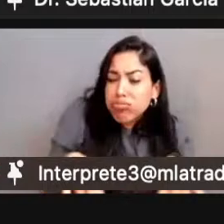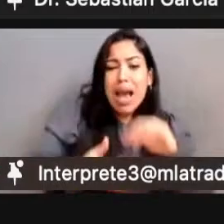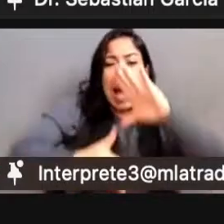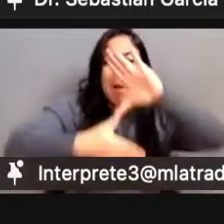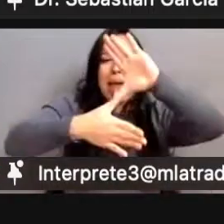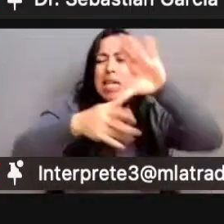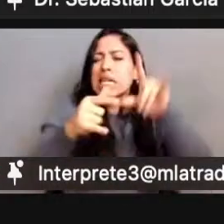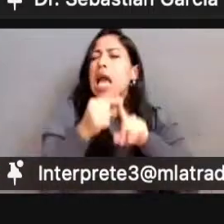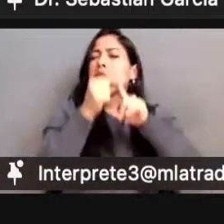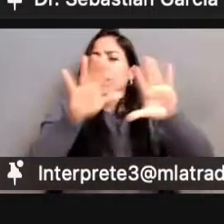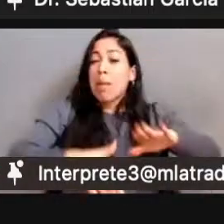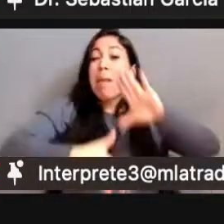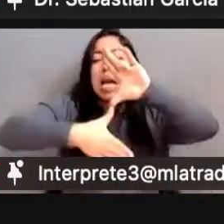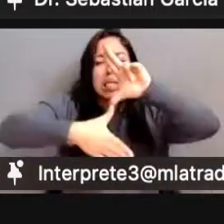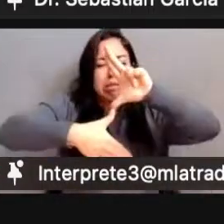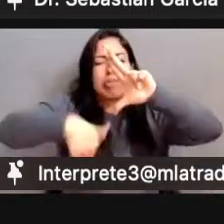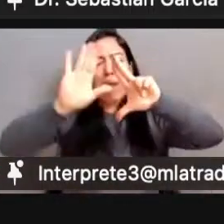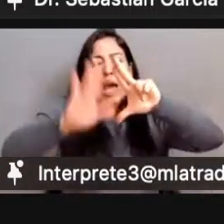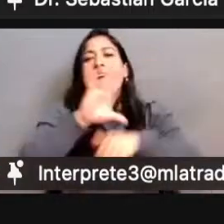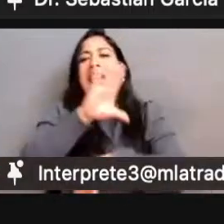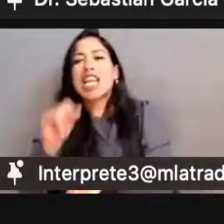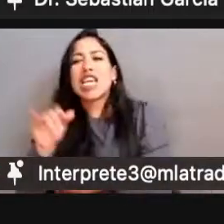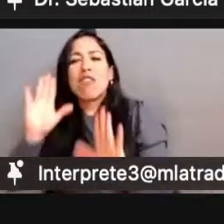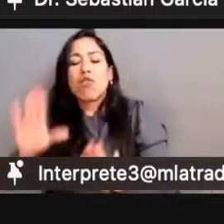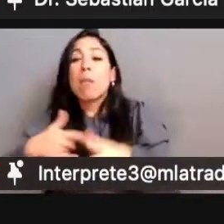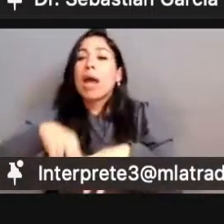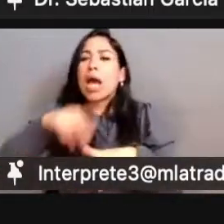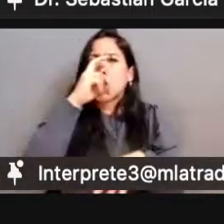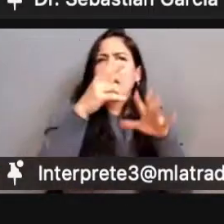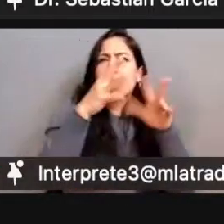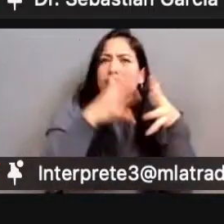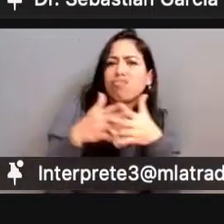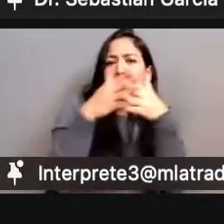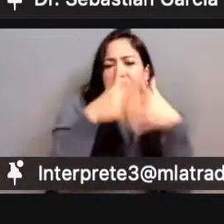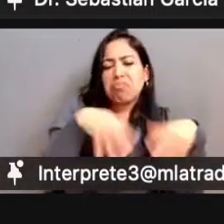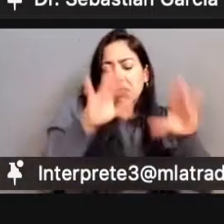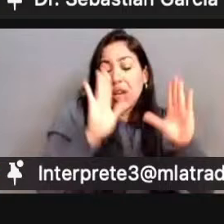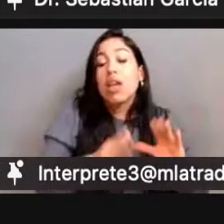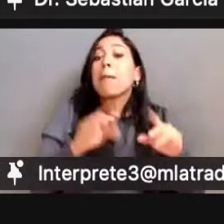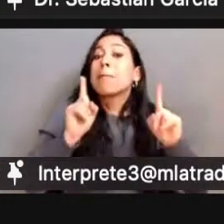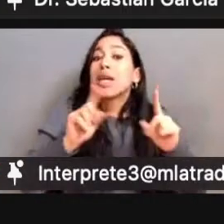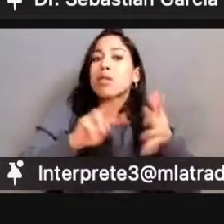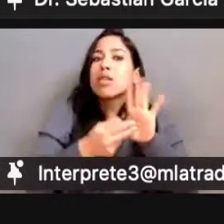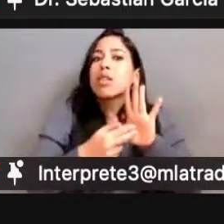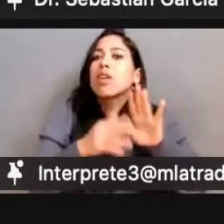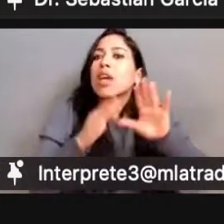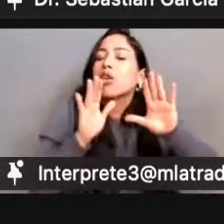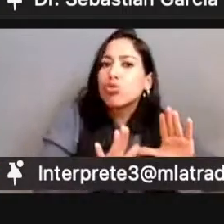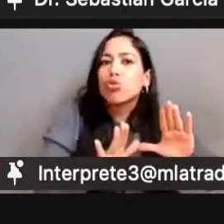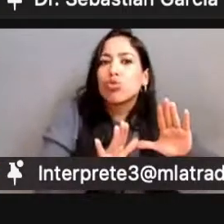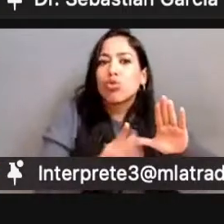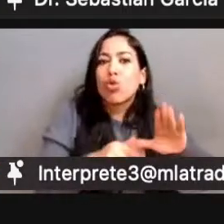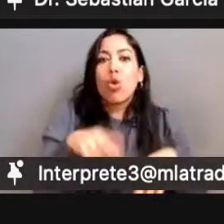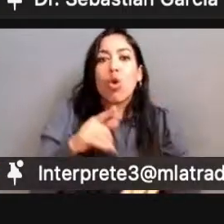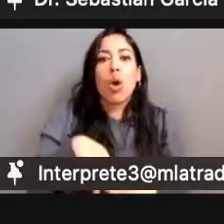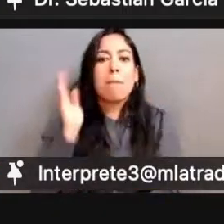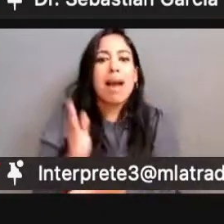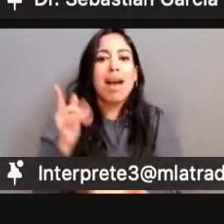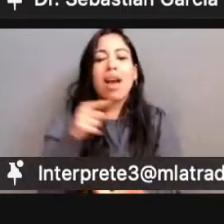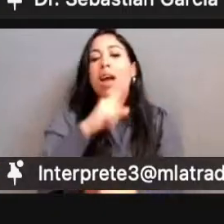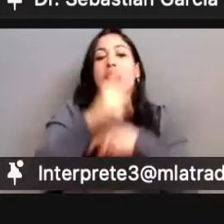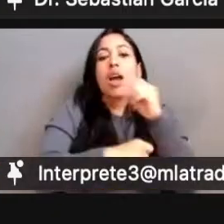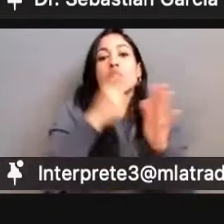historically determined, particularly in Latin America and the Caribbean, but also North America. It is not only the discovery of the gradient,